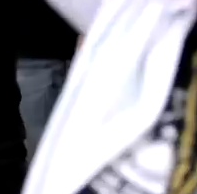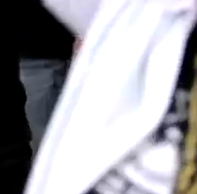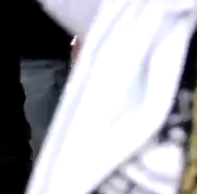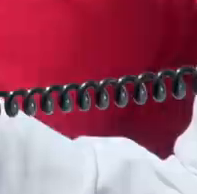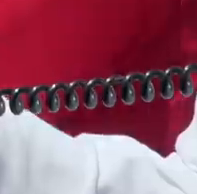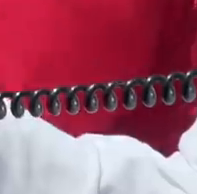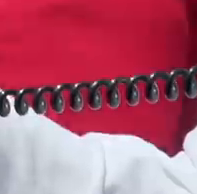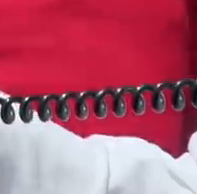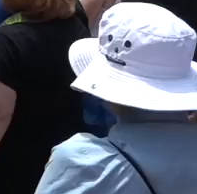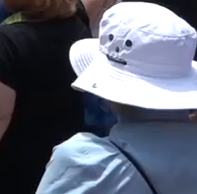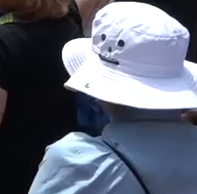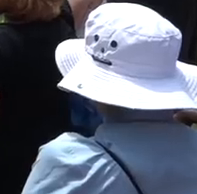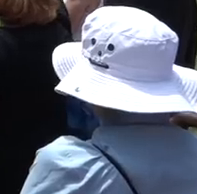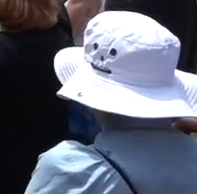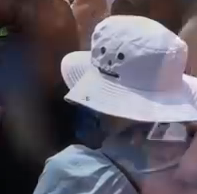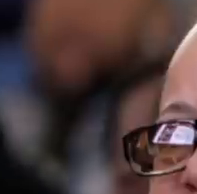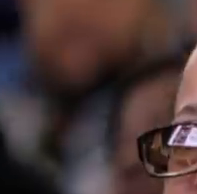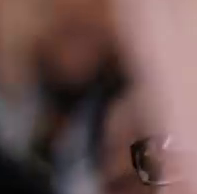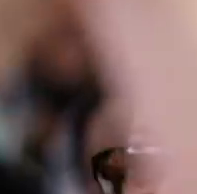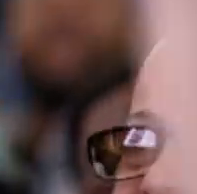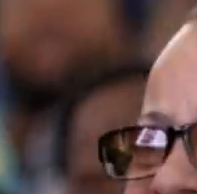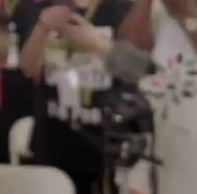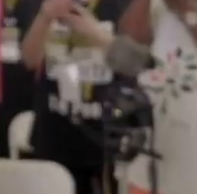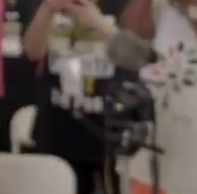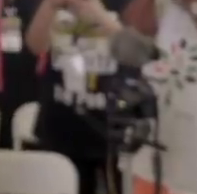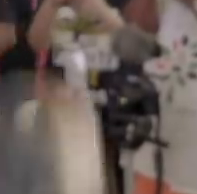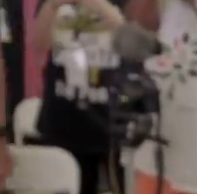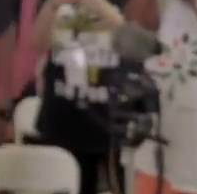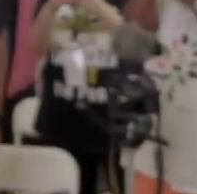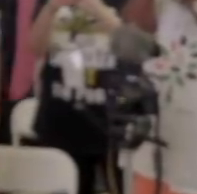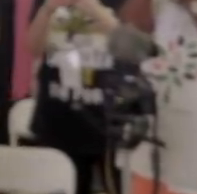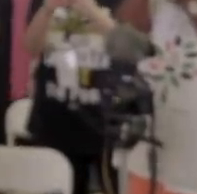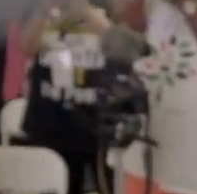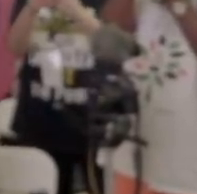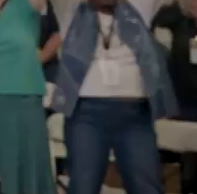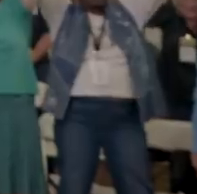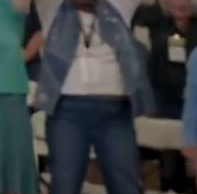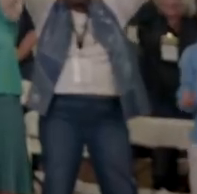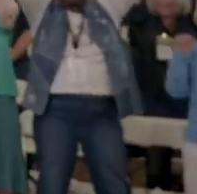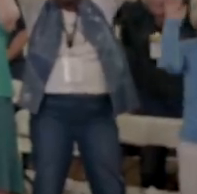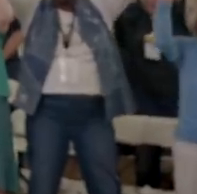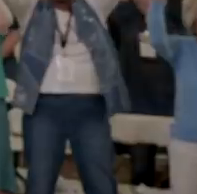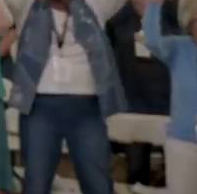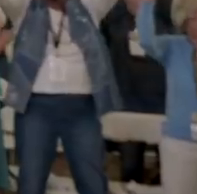rejected are going to demand that this nation never give up on being one nation